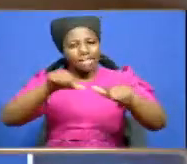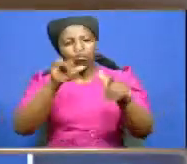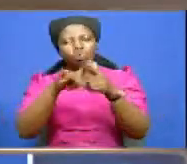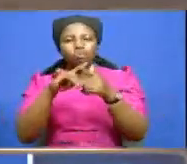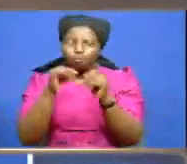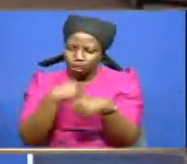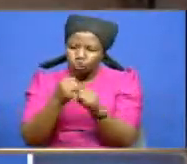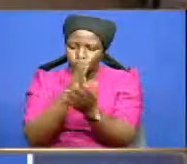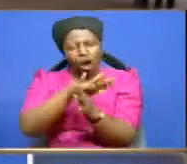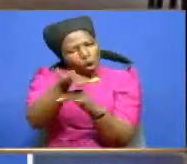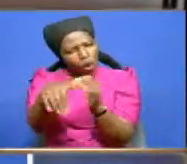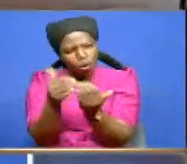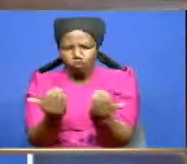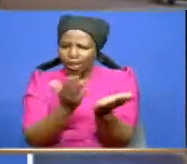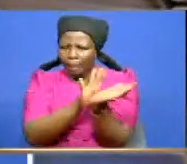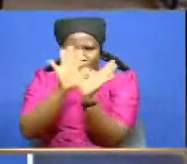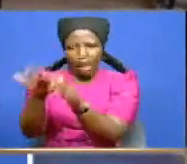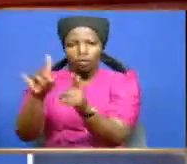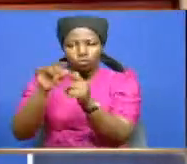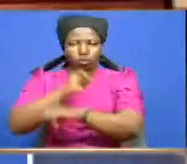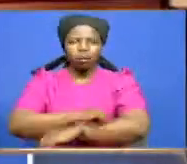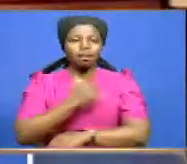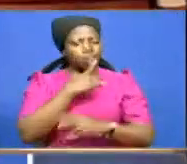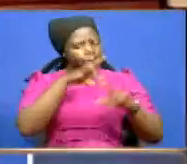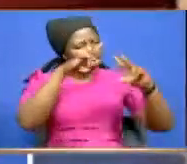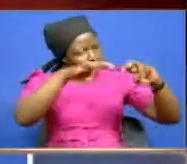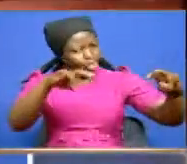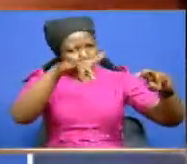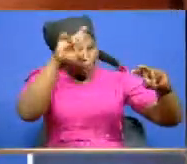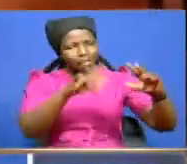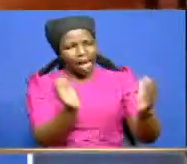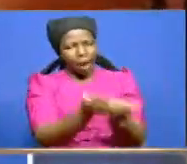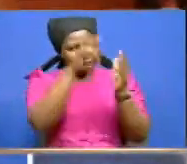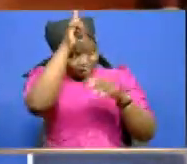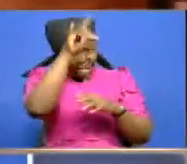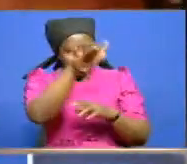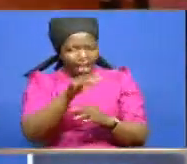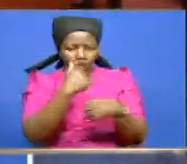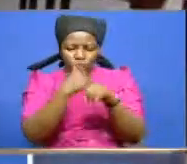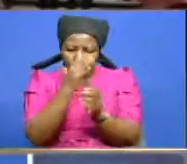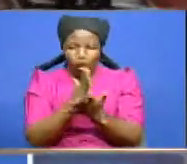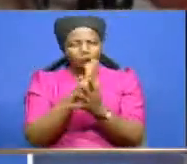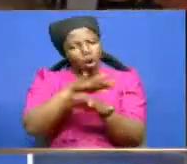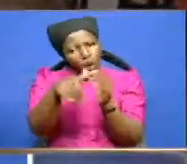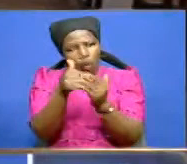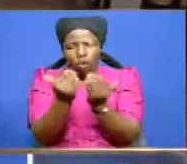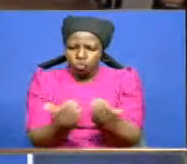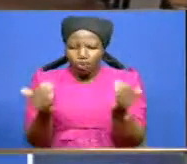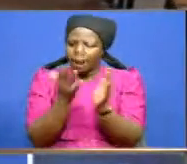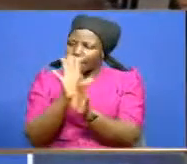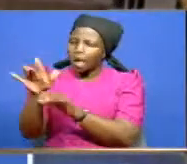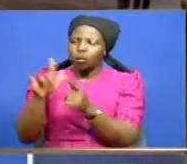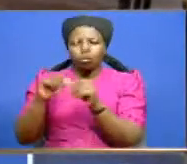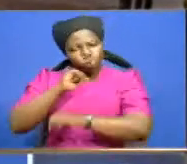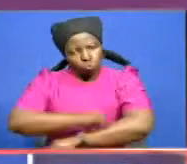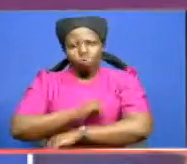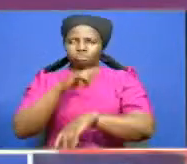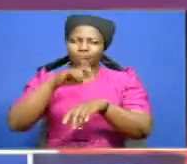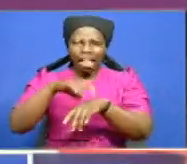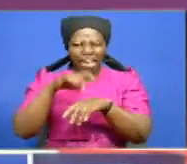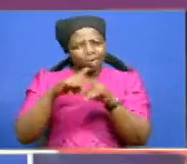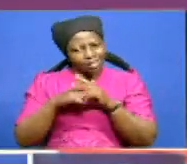Matiang'i says that spot checks will be done in villages to ensure that all students have resumed classes at the start of the education